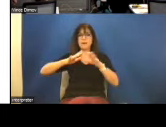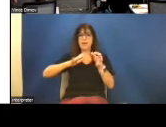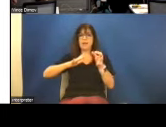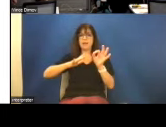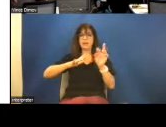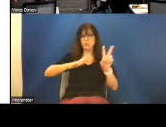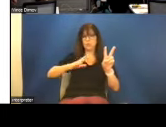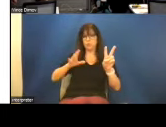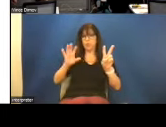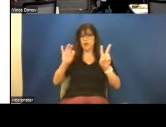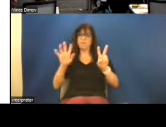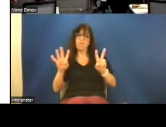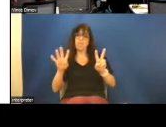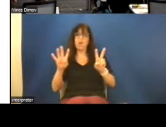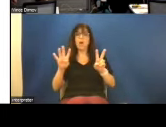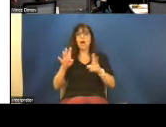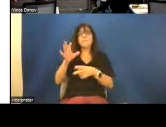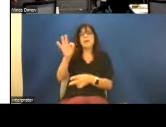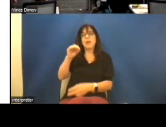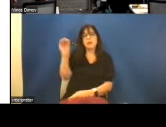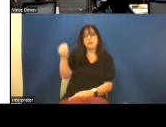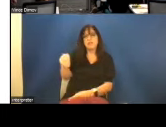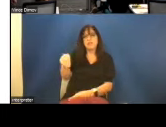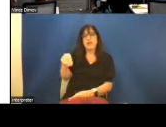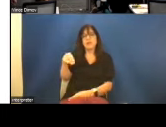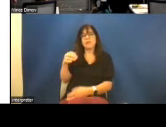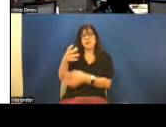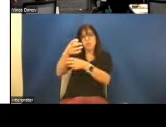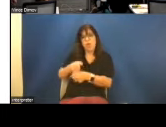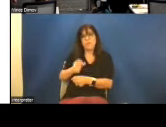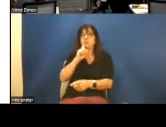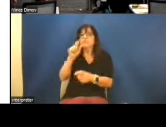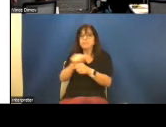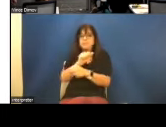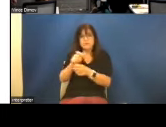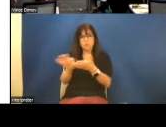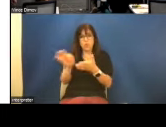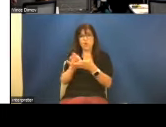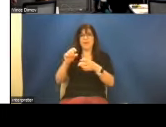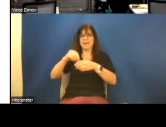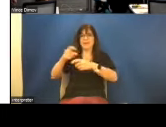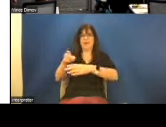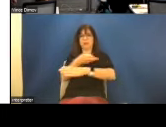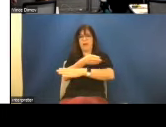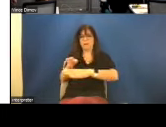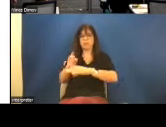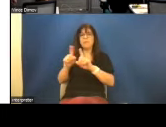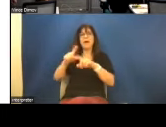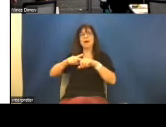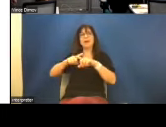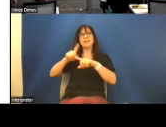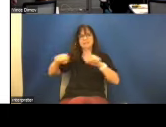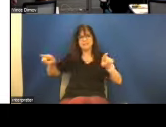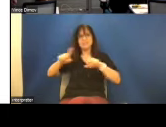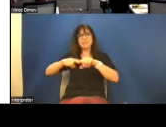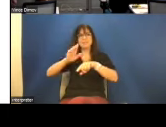that. I'm 90% confident her true score lies within that range. And that range differs based on their age, and that's on